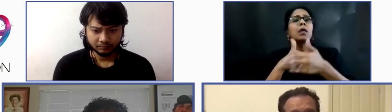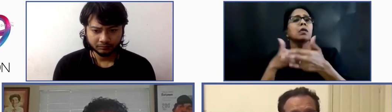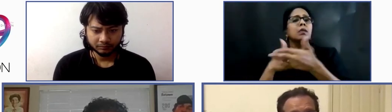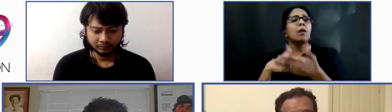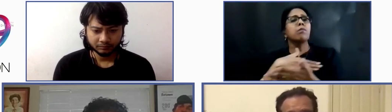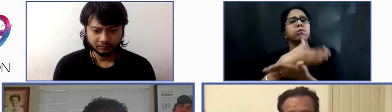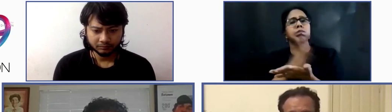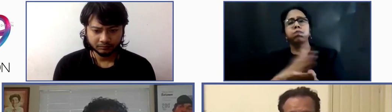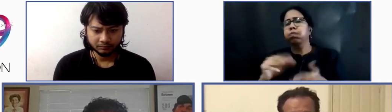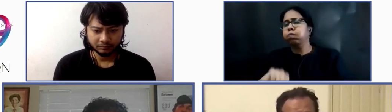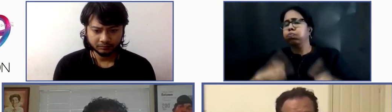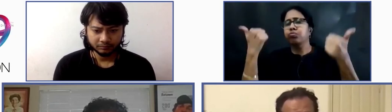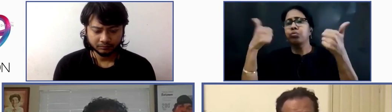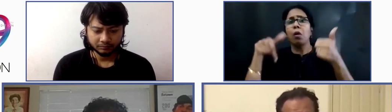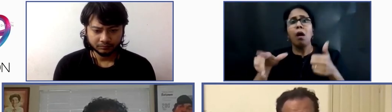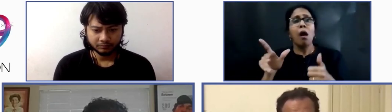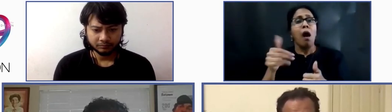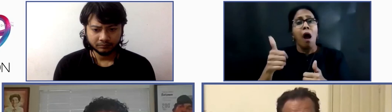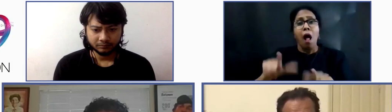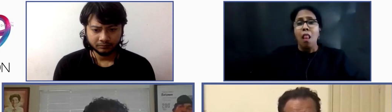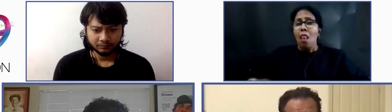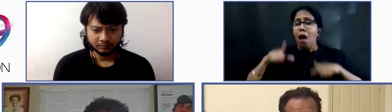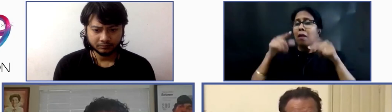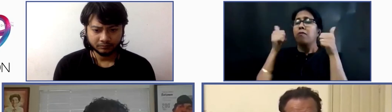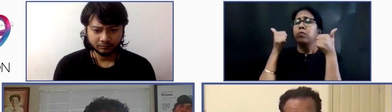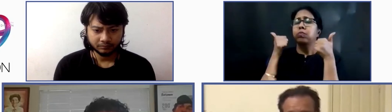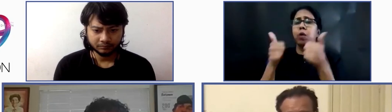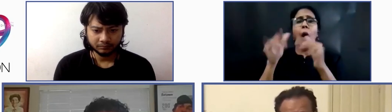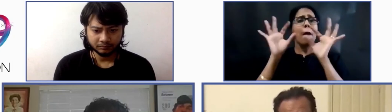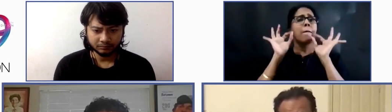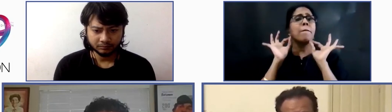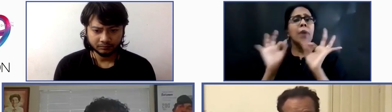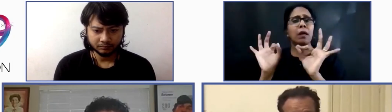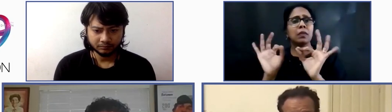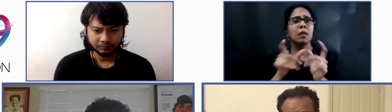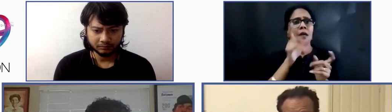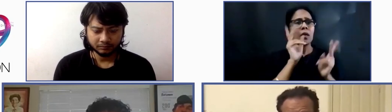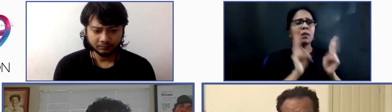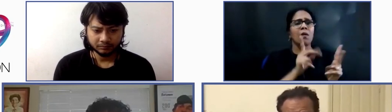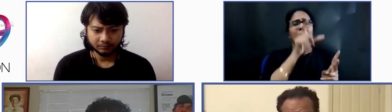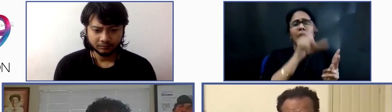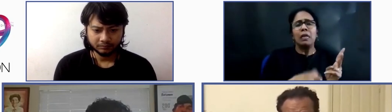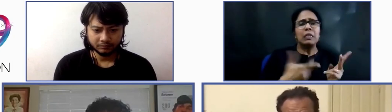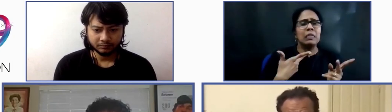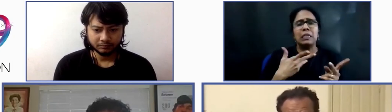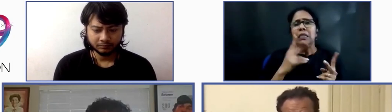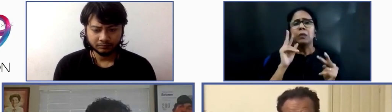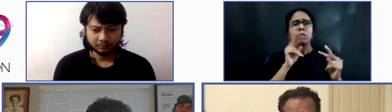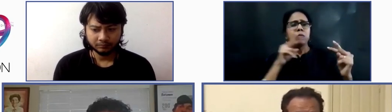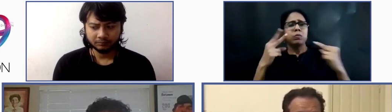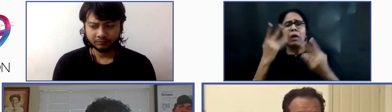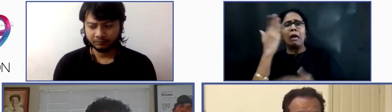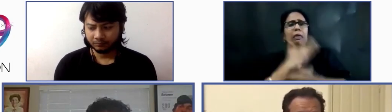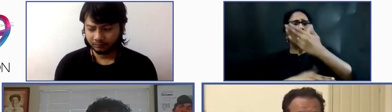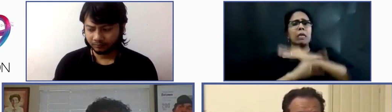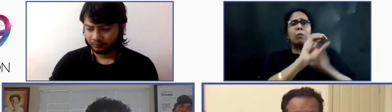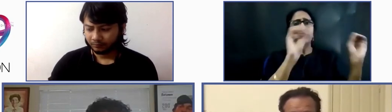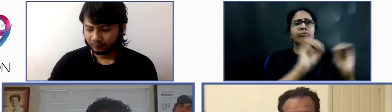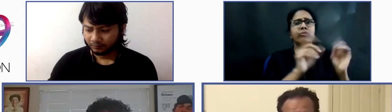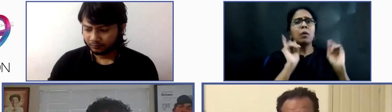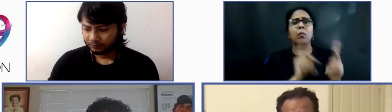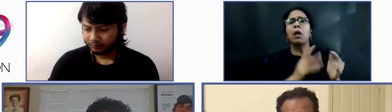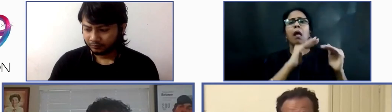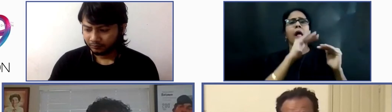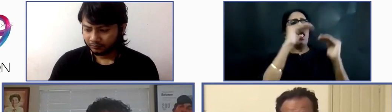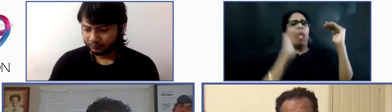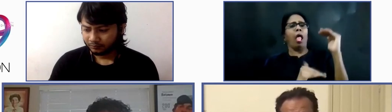leading even more fruitful lives than people who, what we say, don't have any perceived physical disabilities, because they try